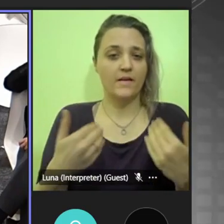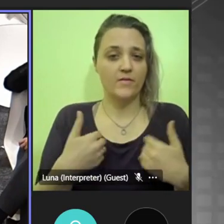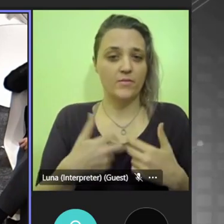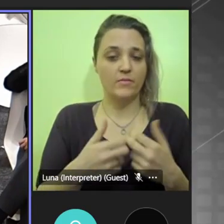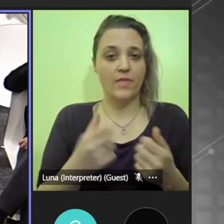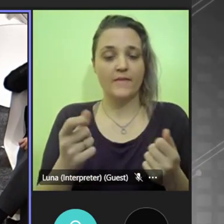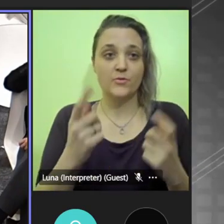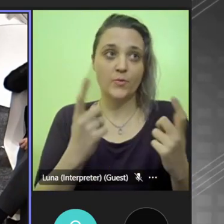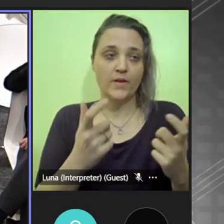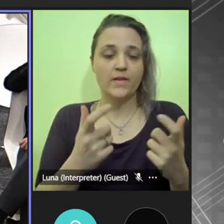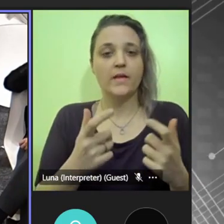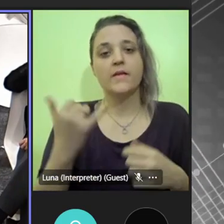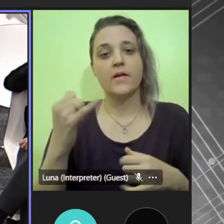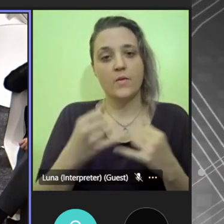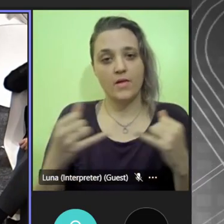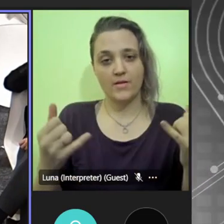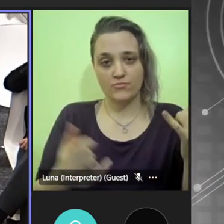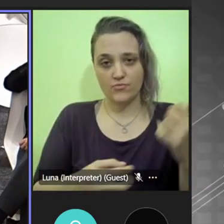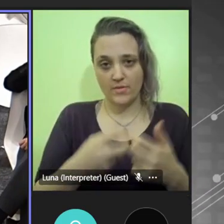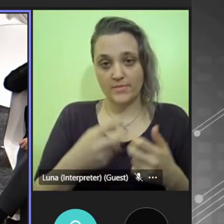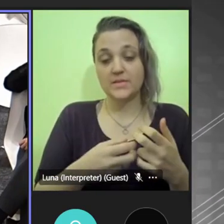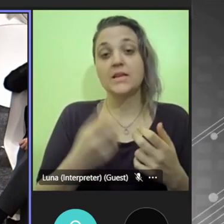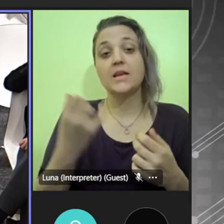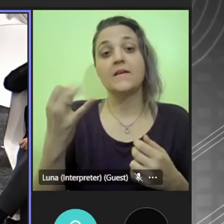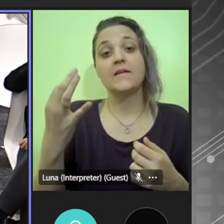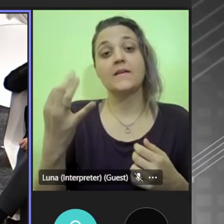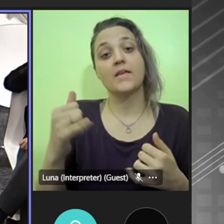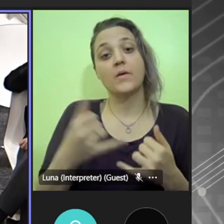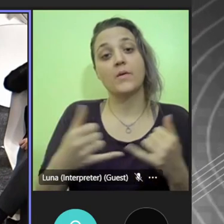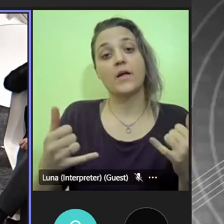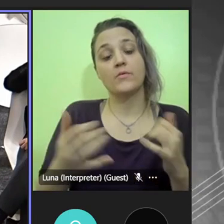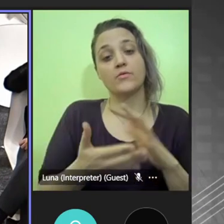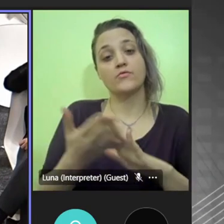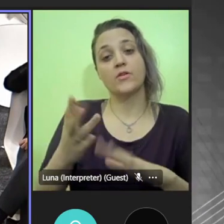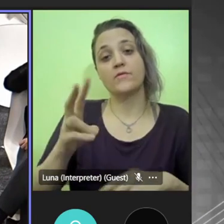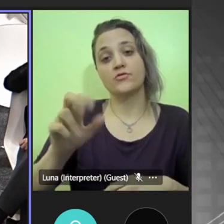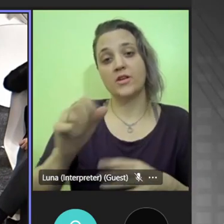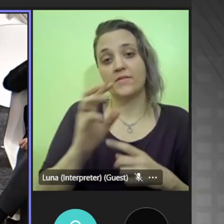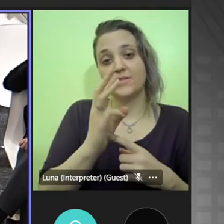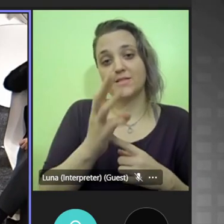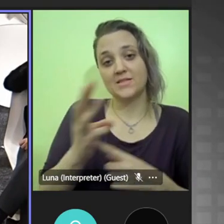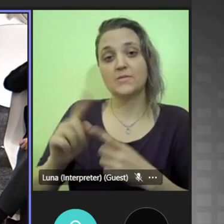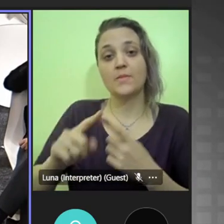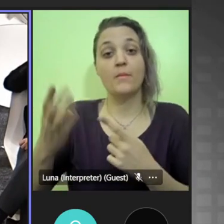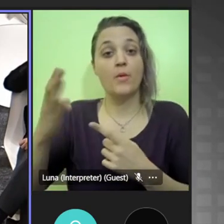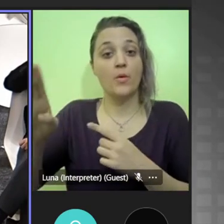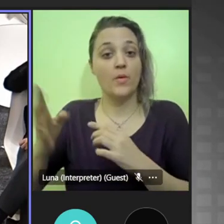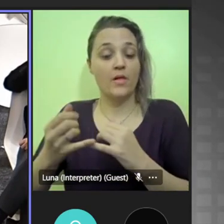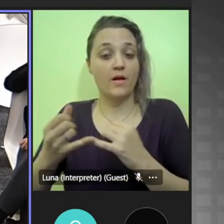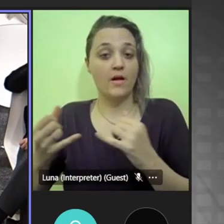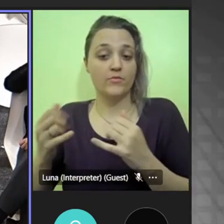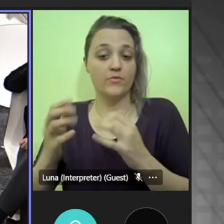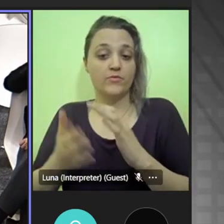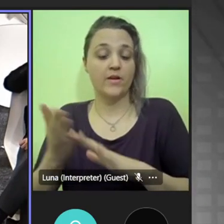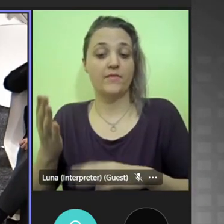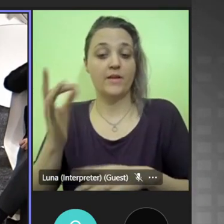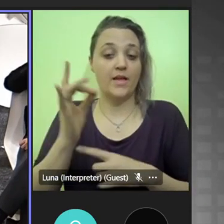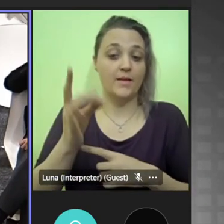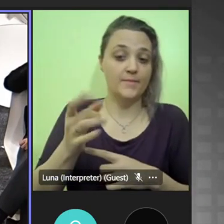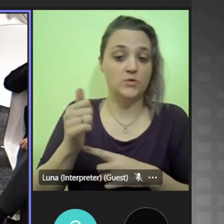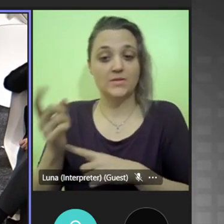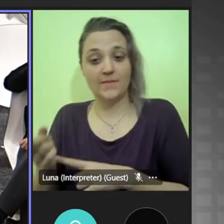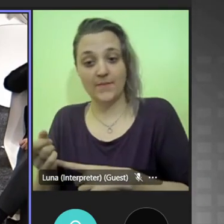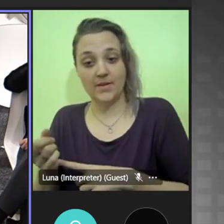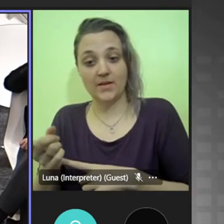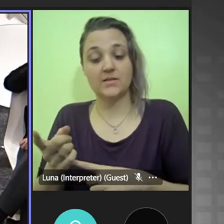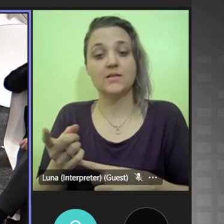The thing that I do have a problem with, I got to go quickly, the Yellow Line problem is, if the Yellow Line's going to run in Virginia every 6 minutes, but the Blue Line's going to